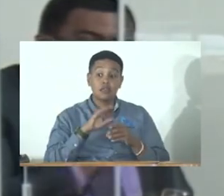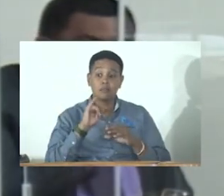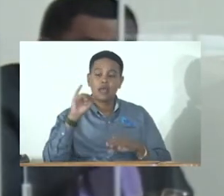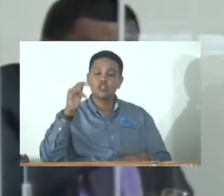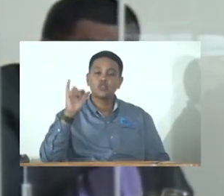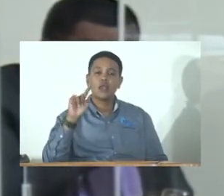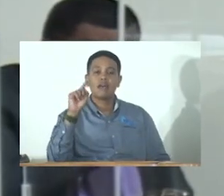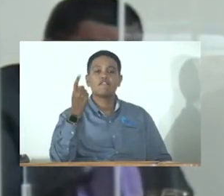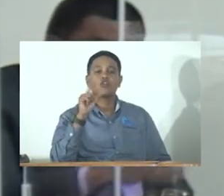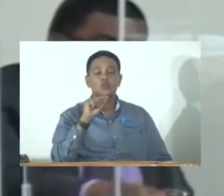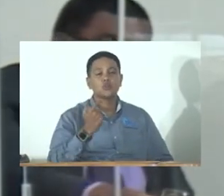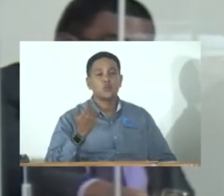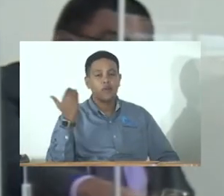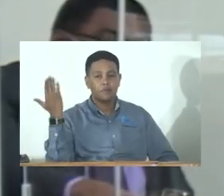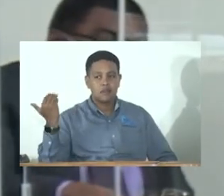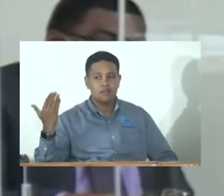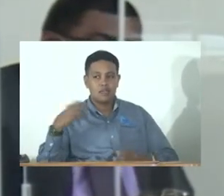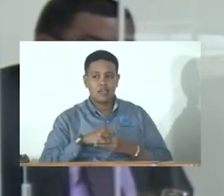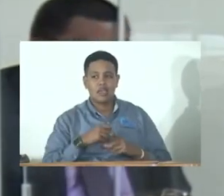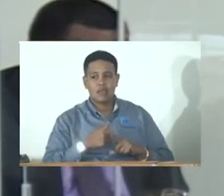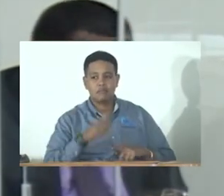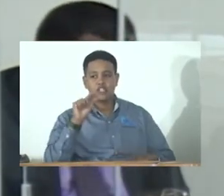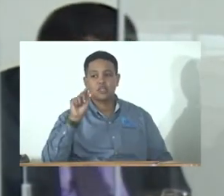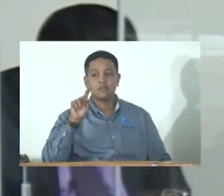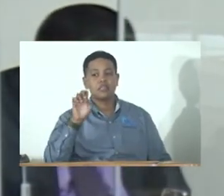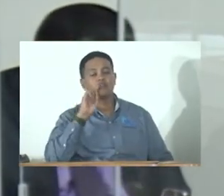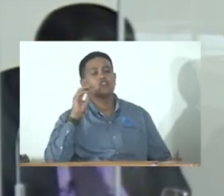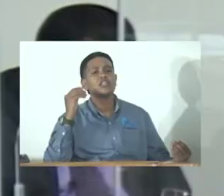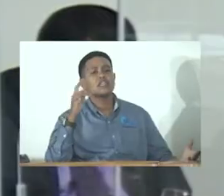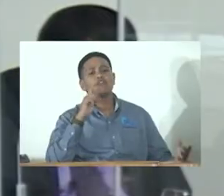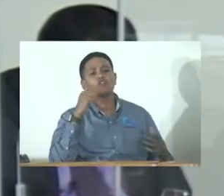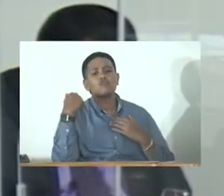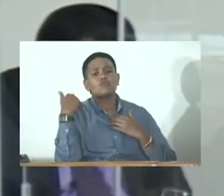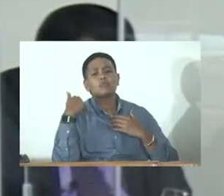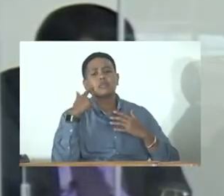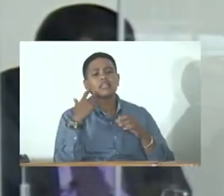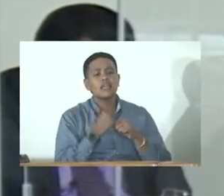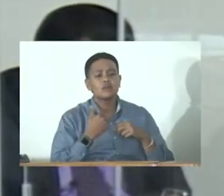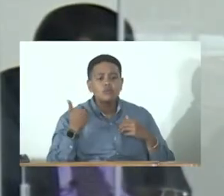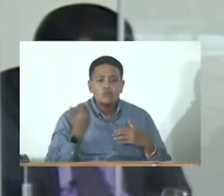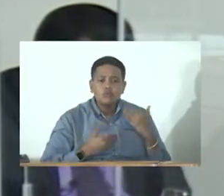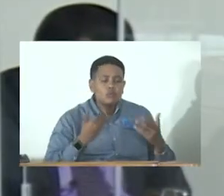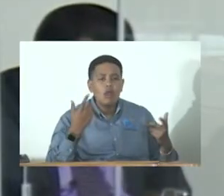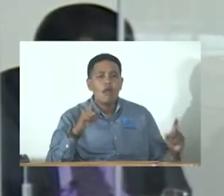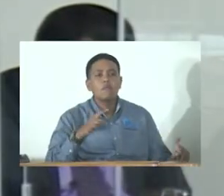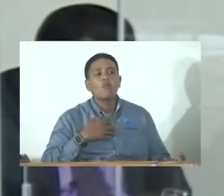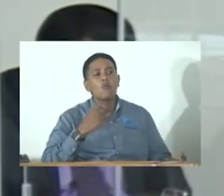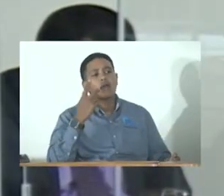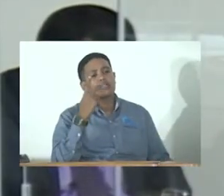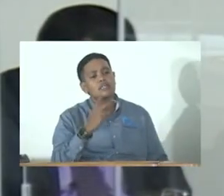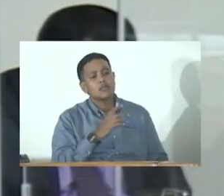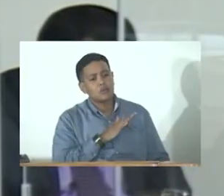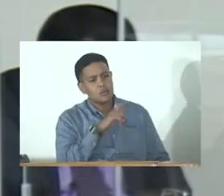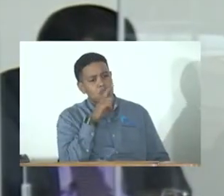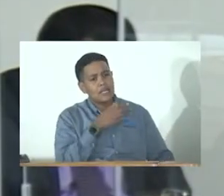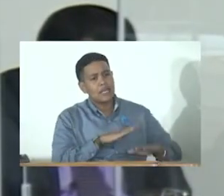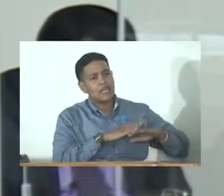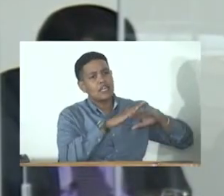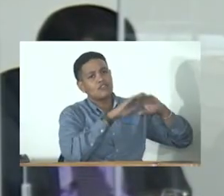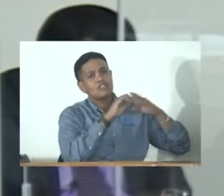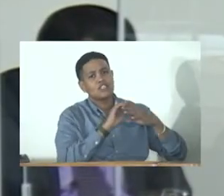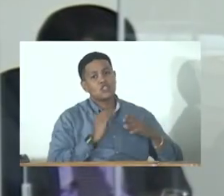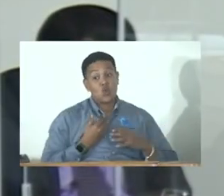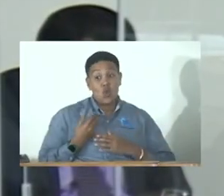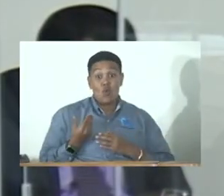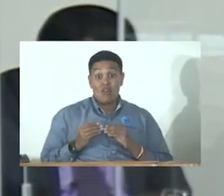1st, 2021. The GPE has been given the charge to get moving. We want to see a significant increase in our